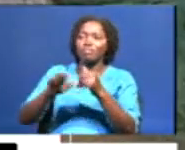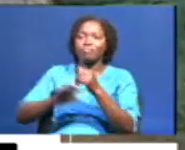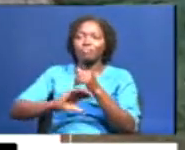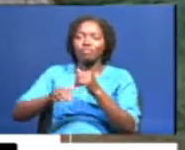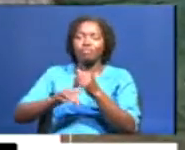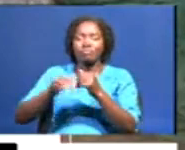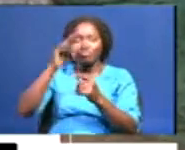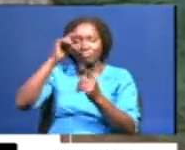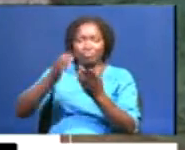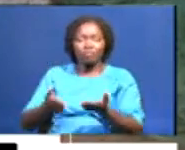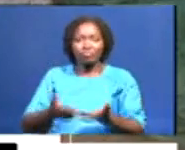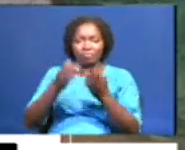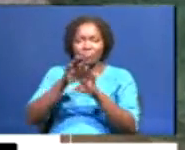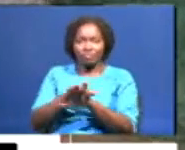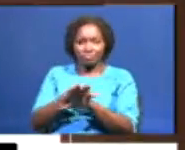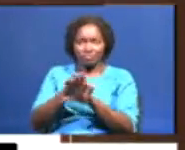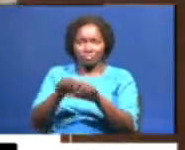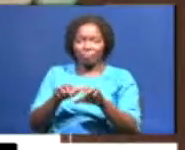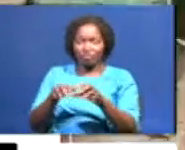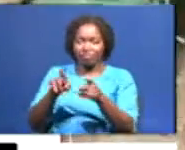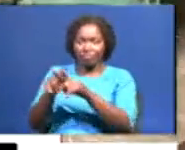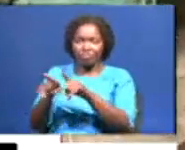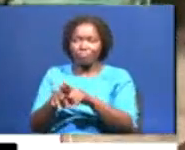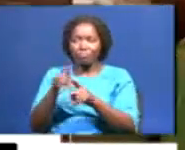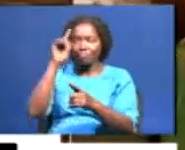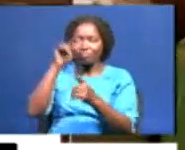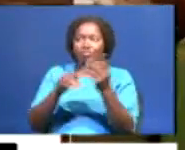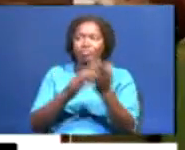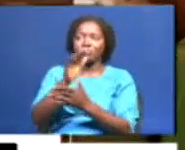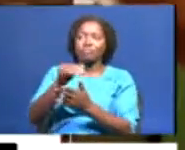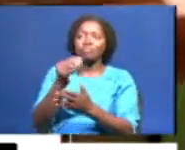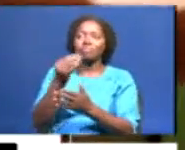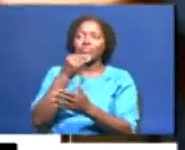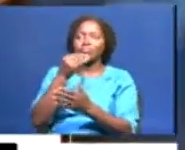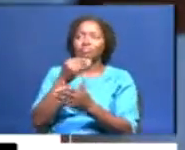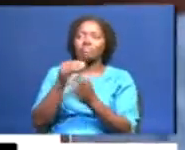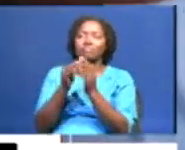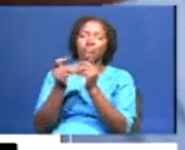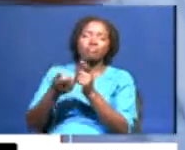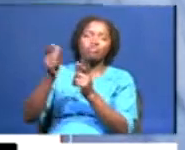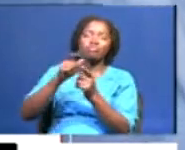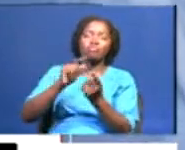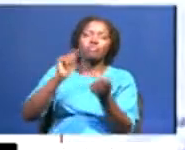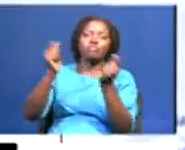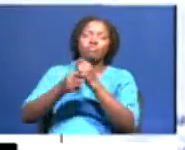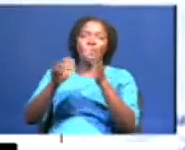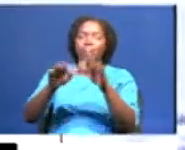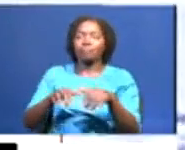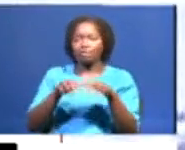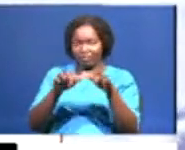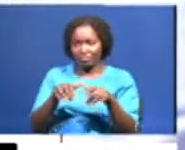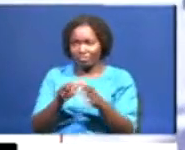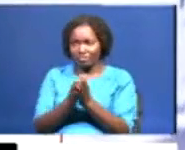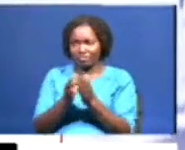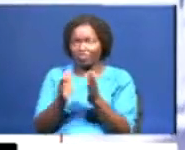boost fish farming. The initiative also aims at ensuring that food production rate increases by doing transformative agriculture. We're opening